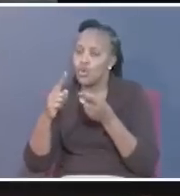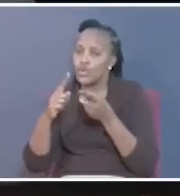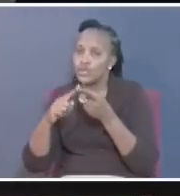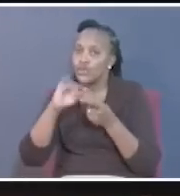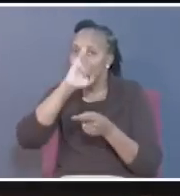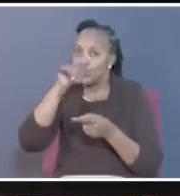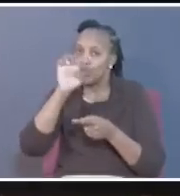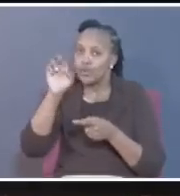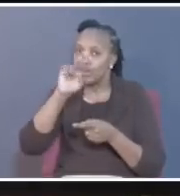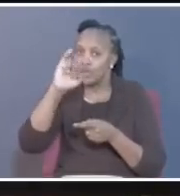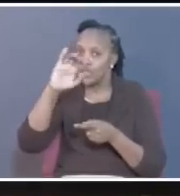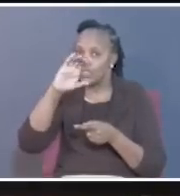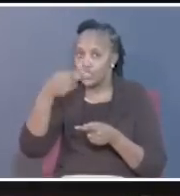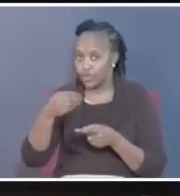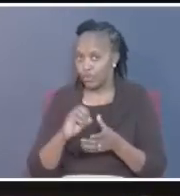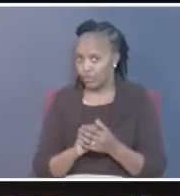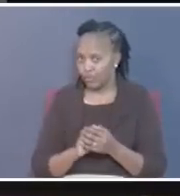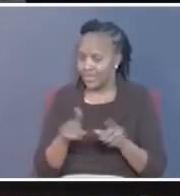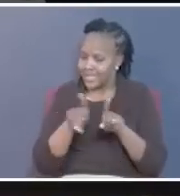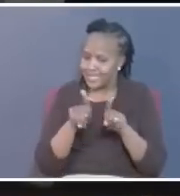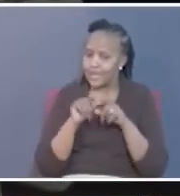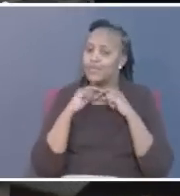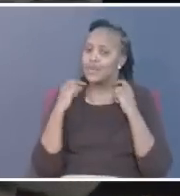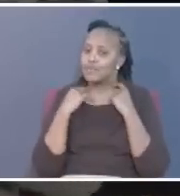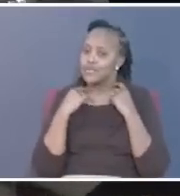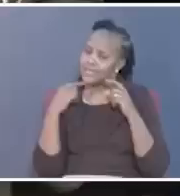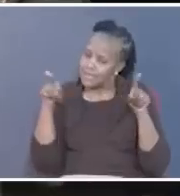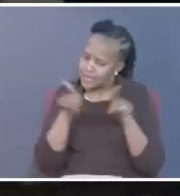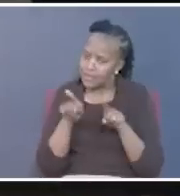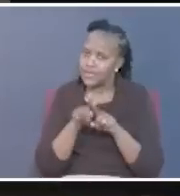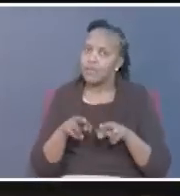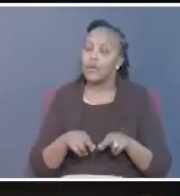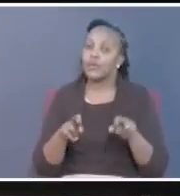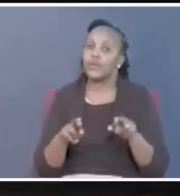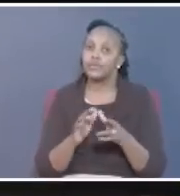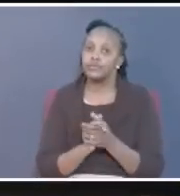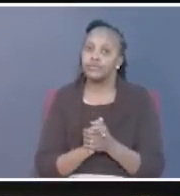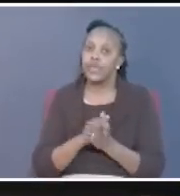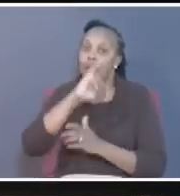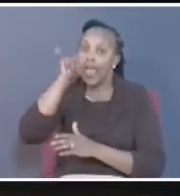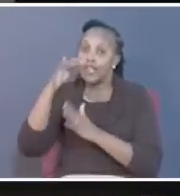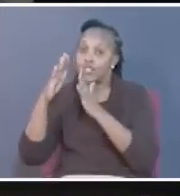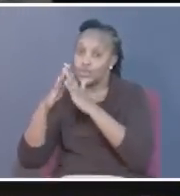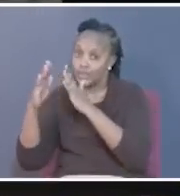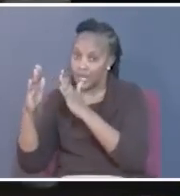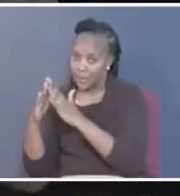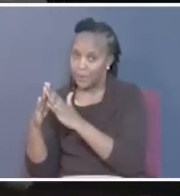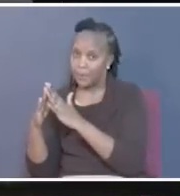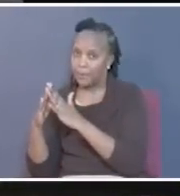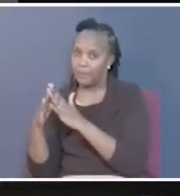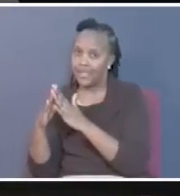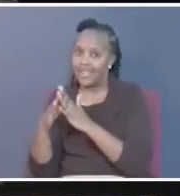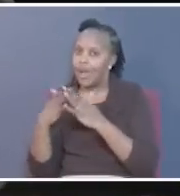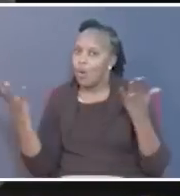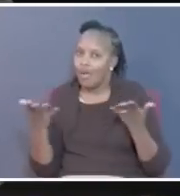told that the priest was going down on the road. Now, Jerusalem, geographically, is